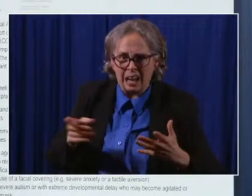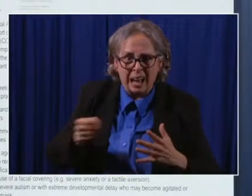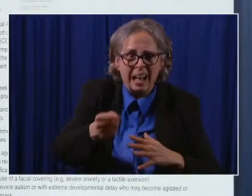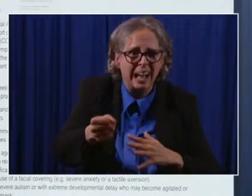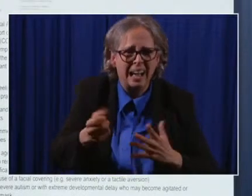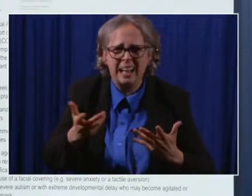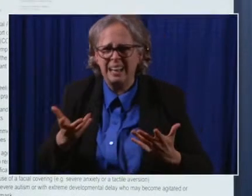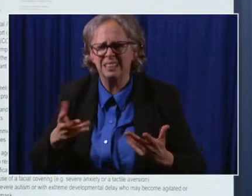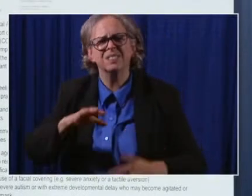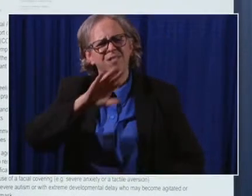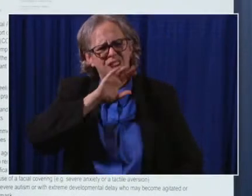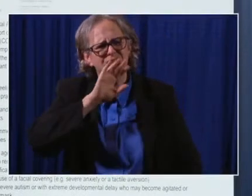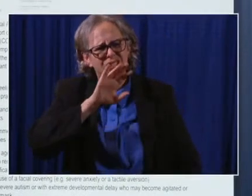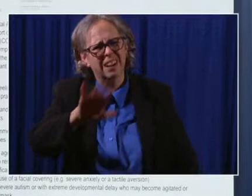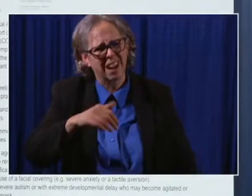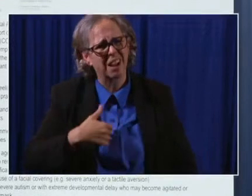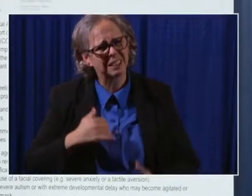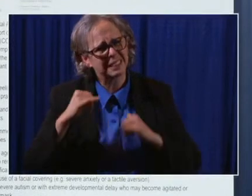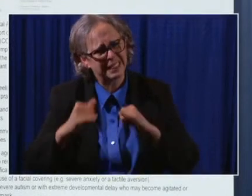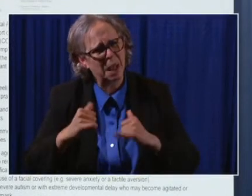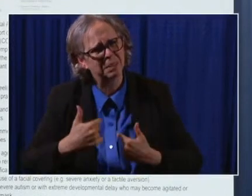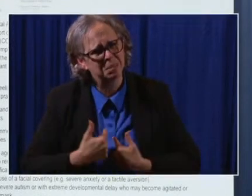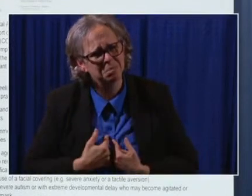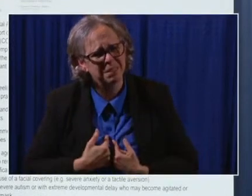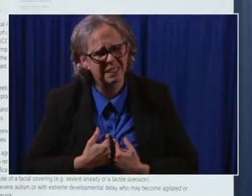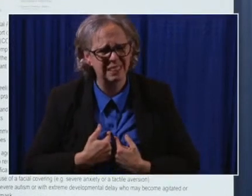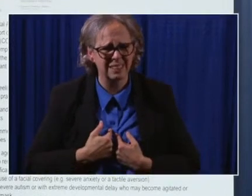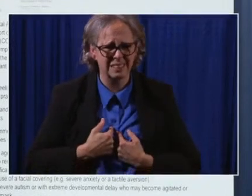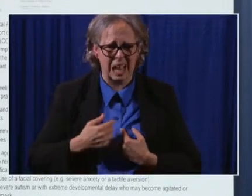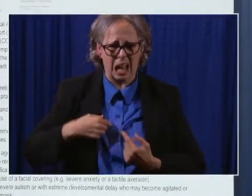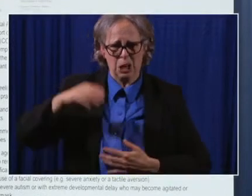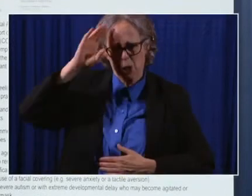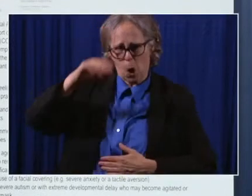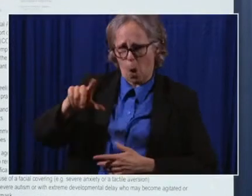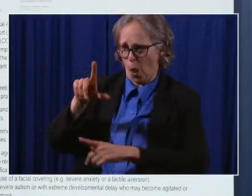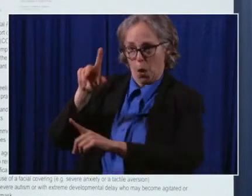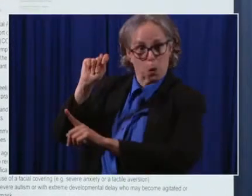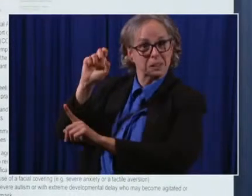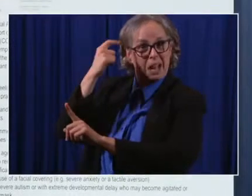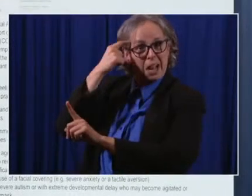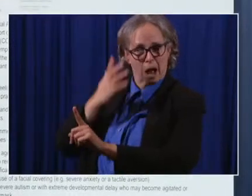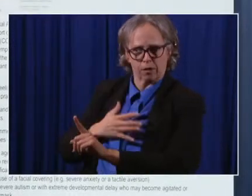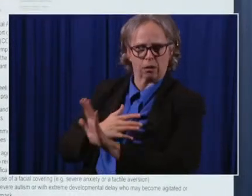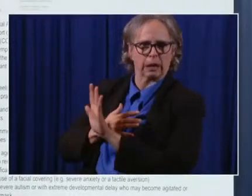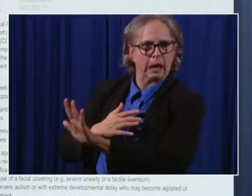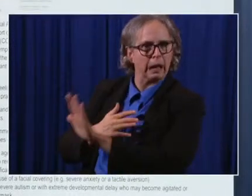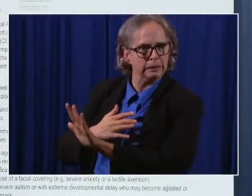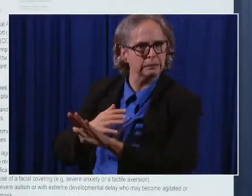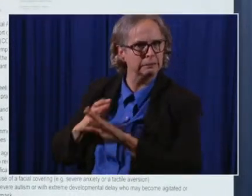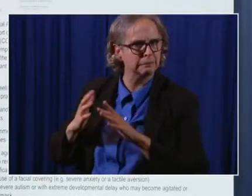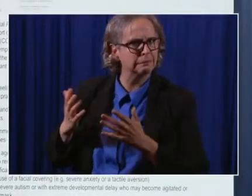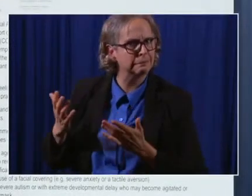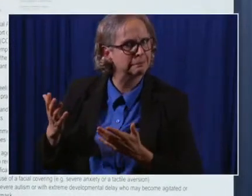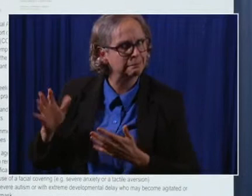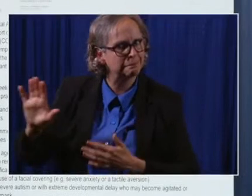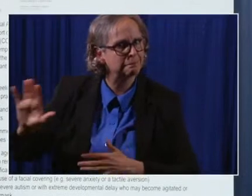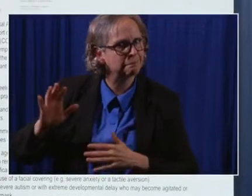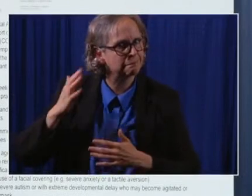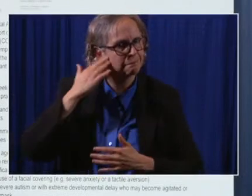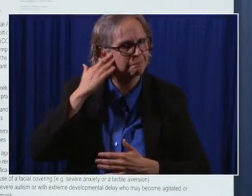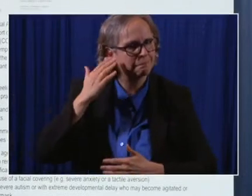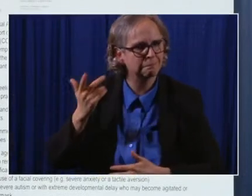me. I know to the Lieutenant Governor, and I know it's very, very much frustrating to particularly to